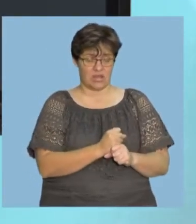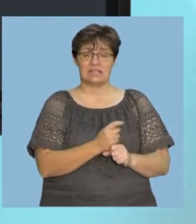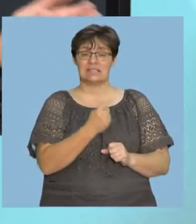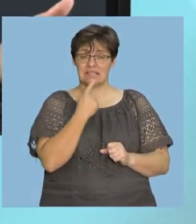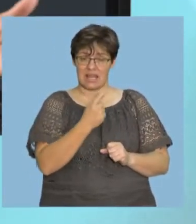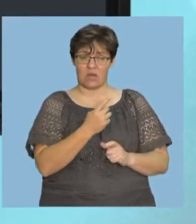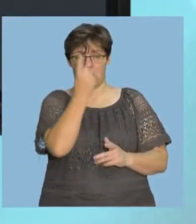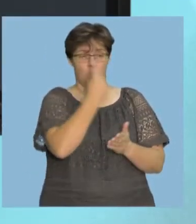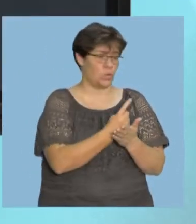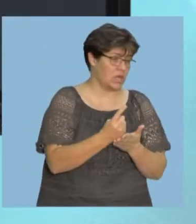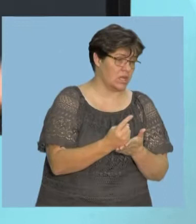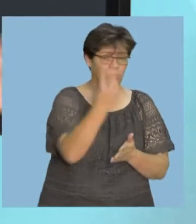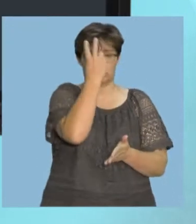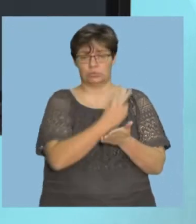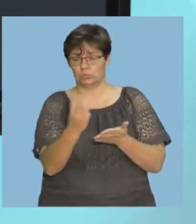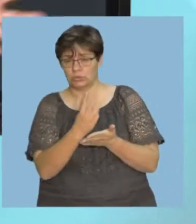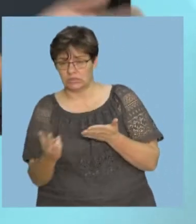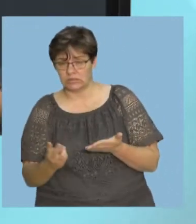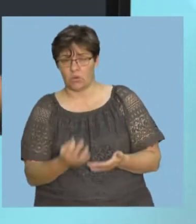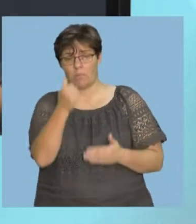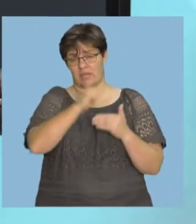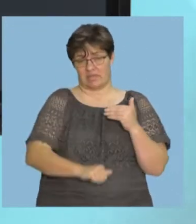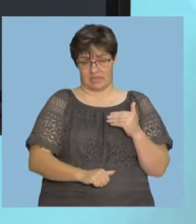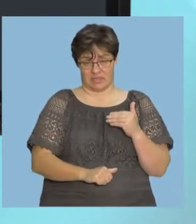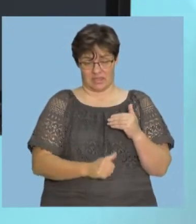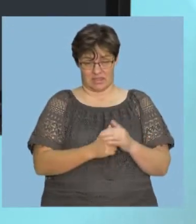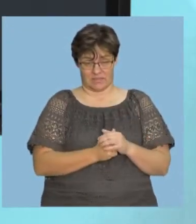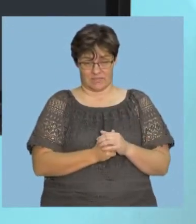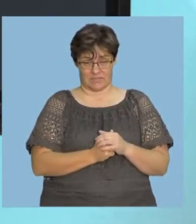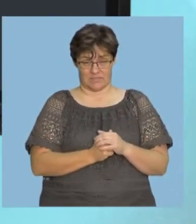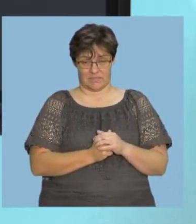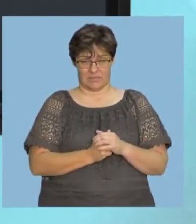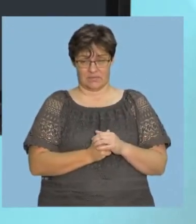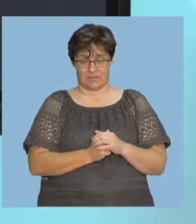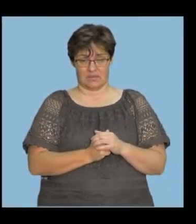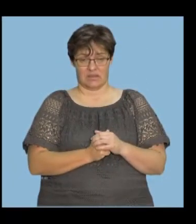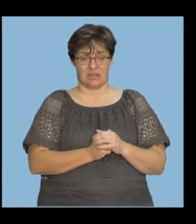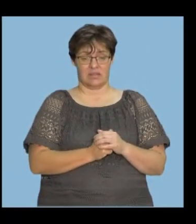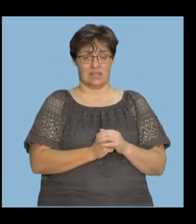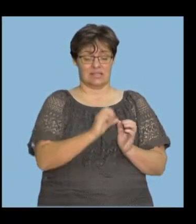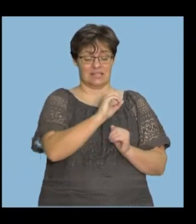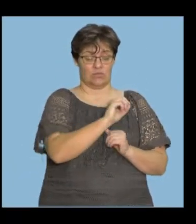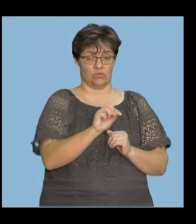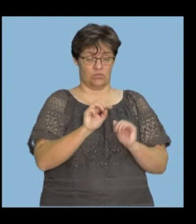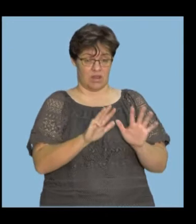maybe it was a week or 2 weeks or probably a month. Okay. 0 to 9, we had